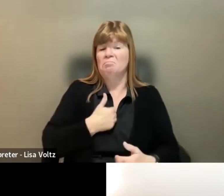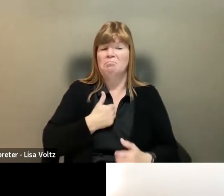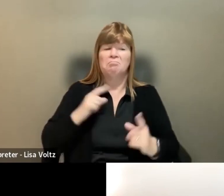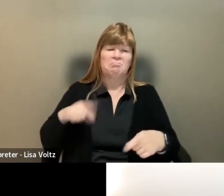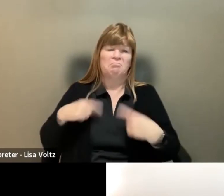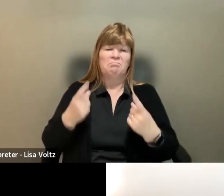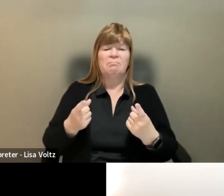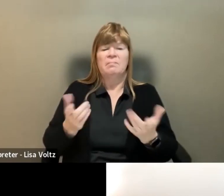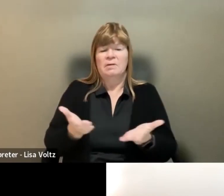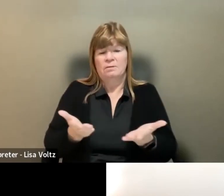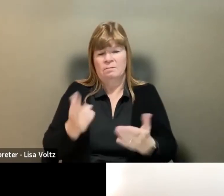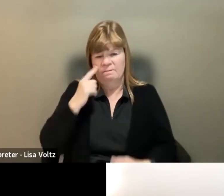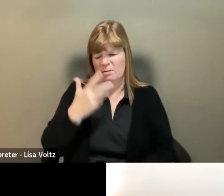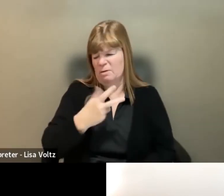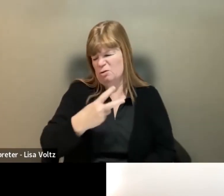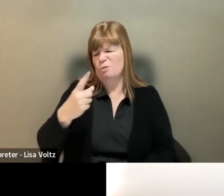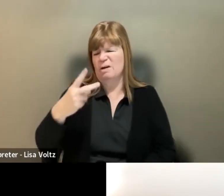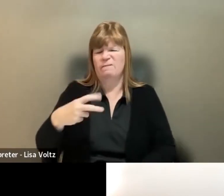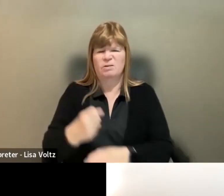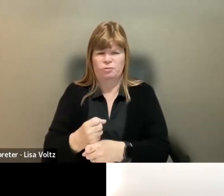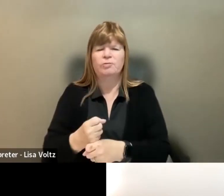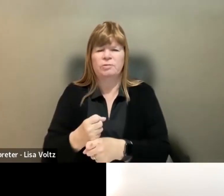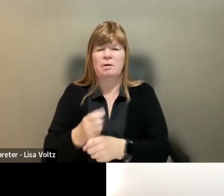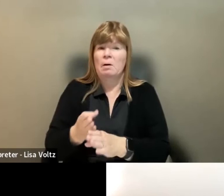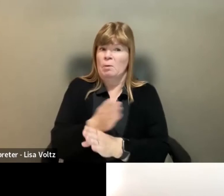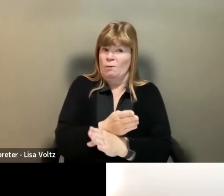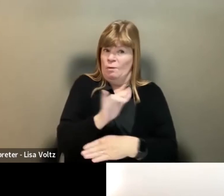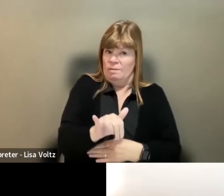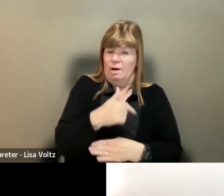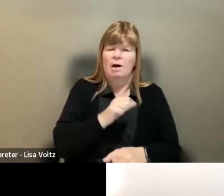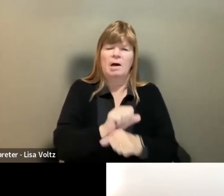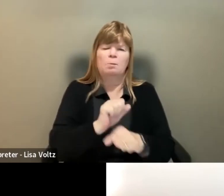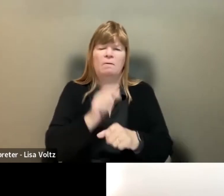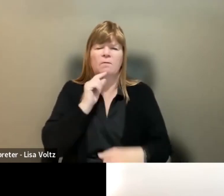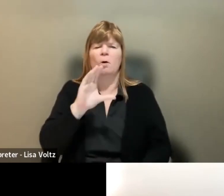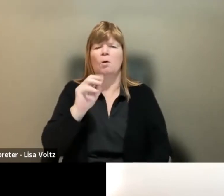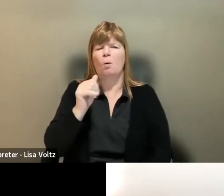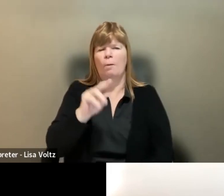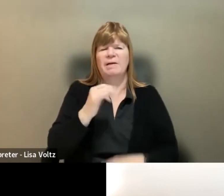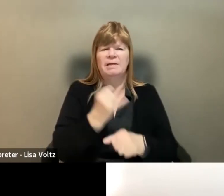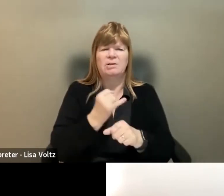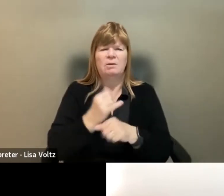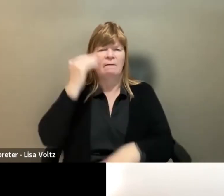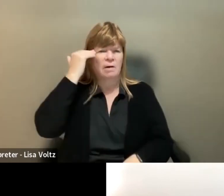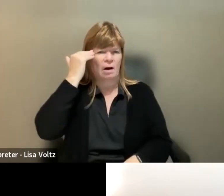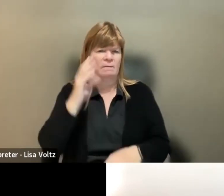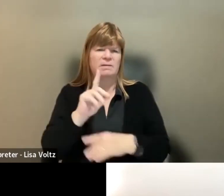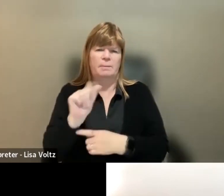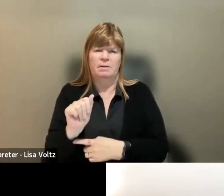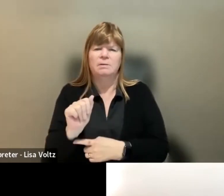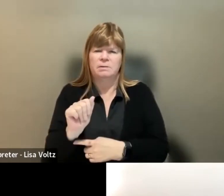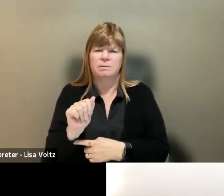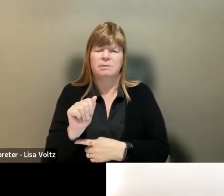the MHTTC for about 2.5 years. And prior to that, I worked for the Coleman Institute of Cognitive Disabilities, which is